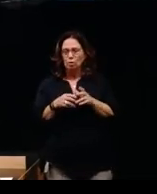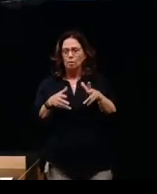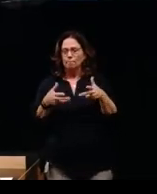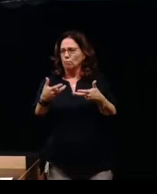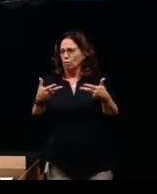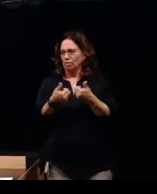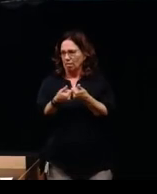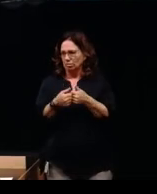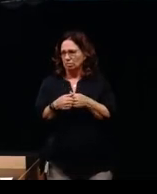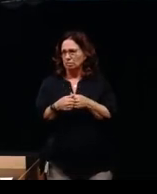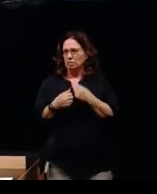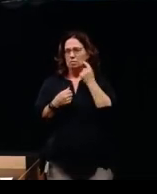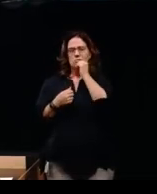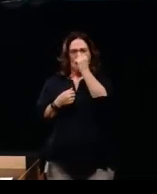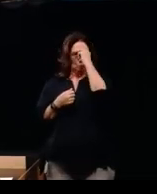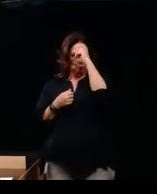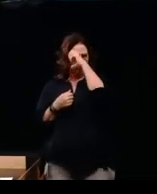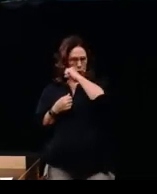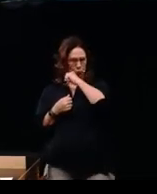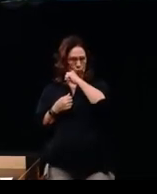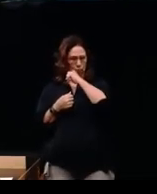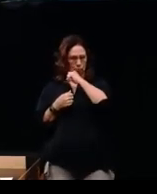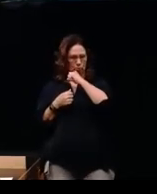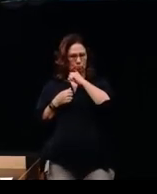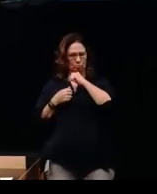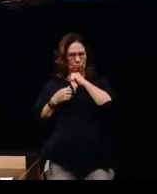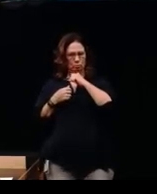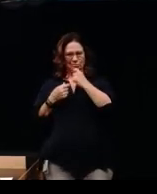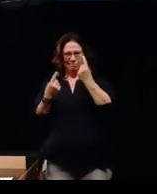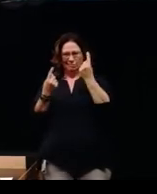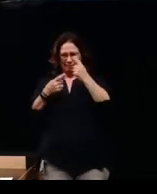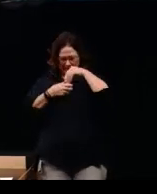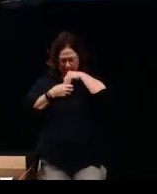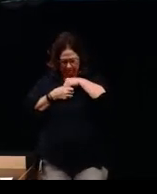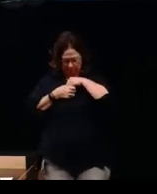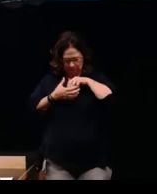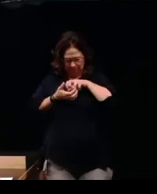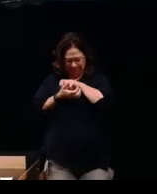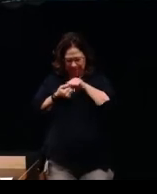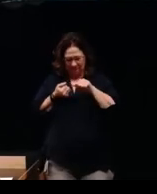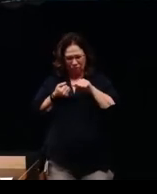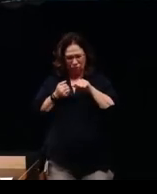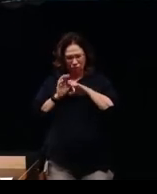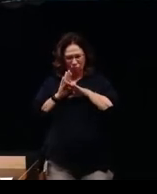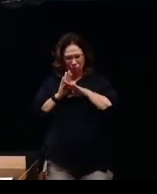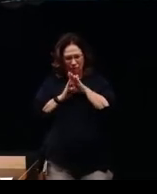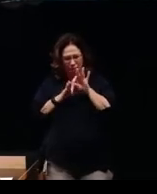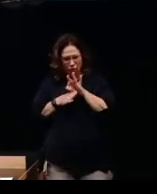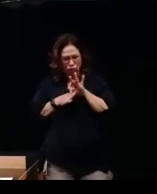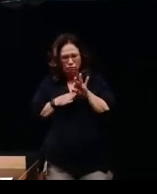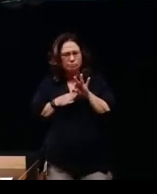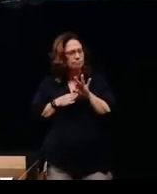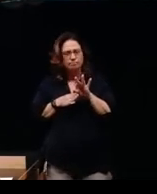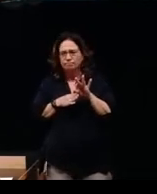notion here is it's not as though there was direct structural damage leading to the development of functional neurological disorder.